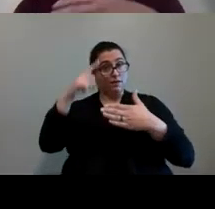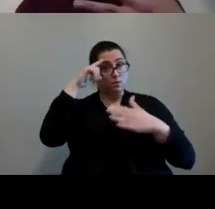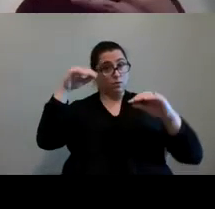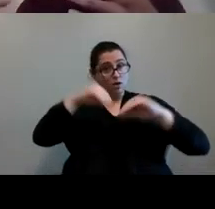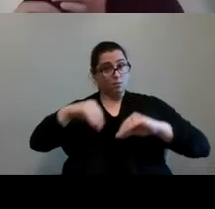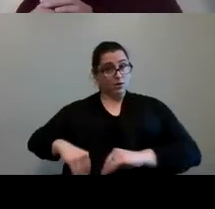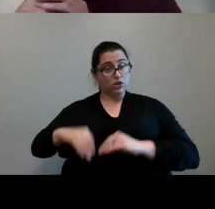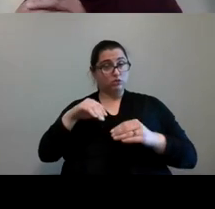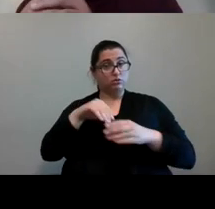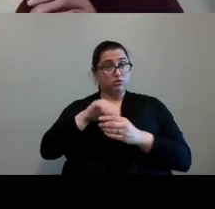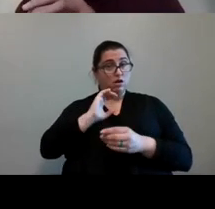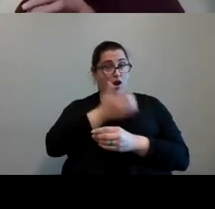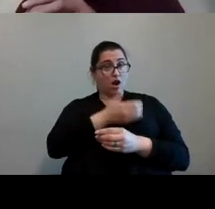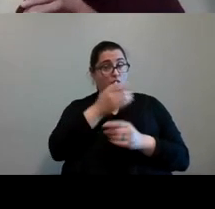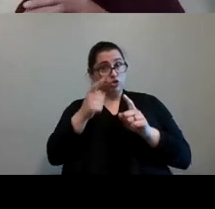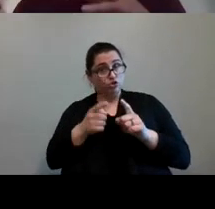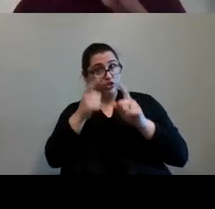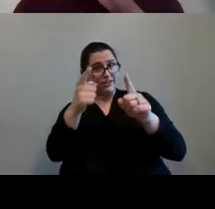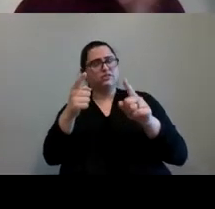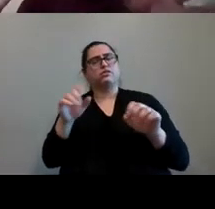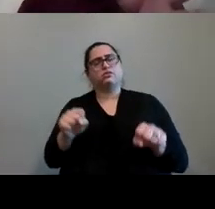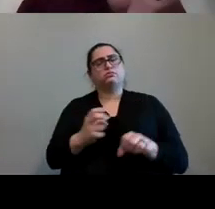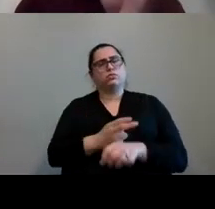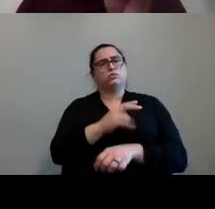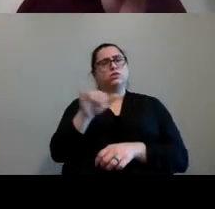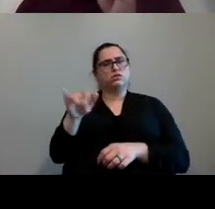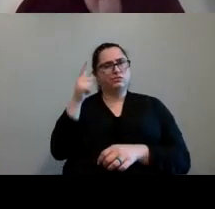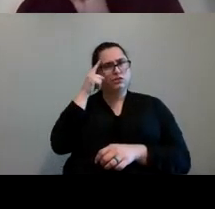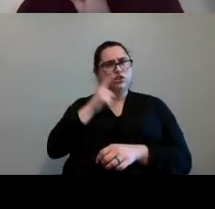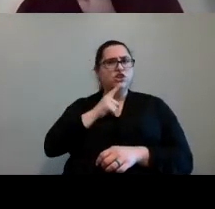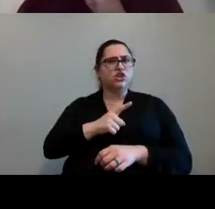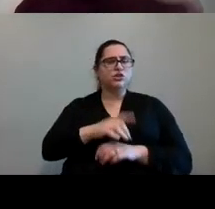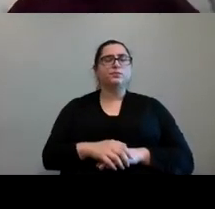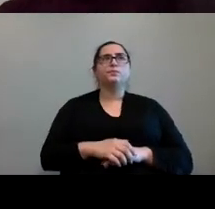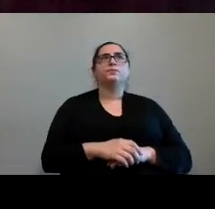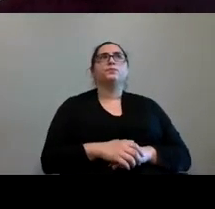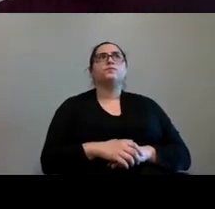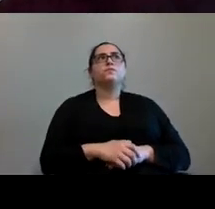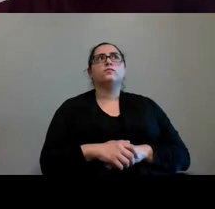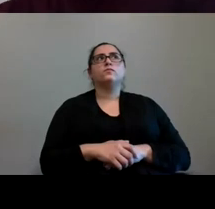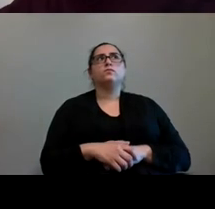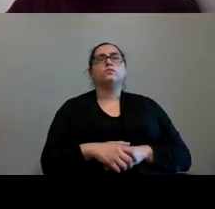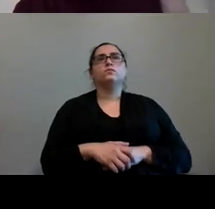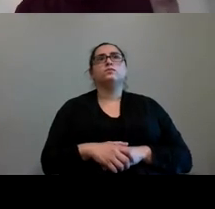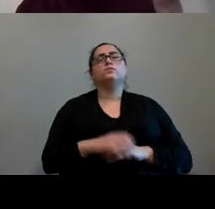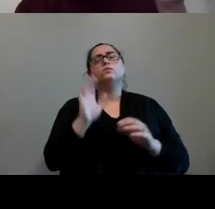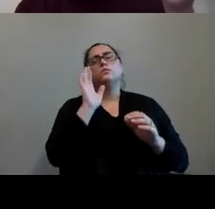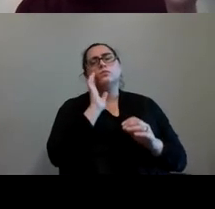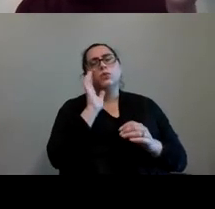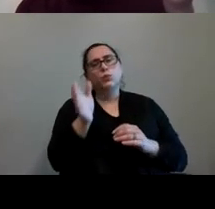way, you could definitely use that. Whether or not you'll get the conditional